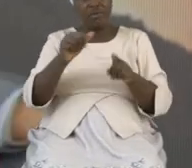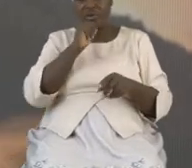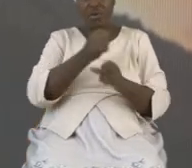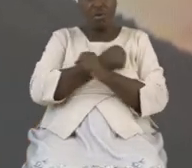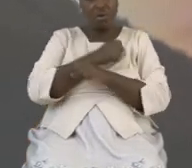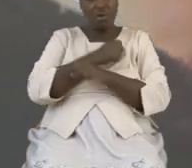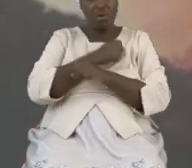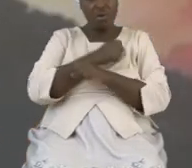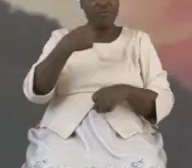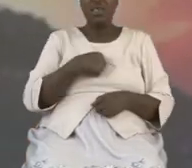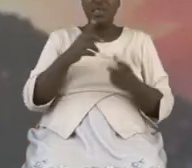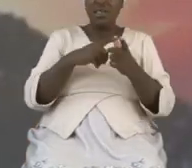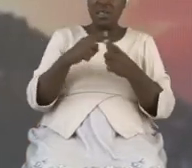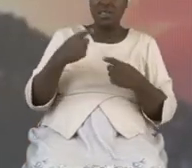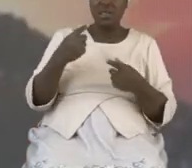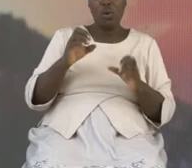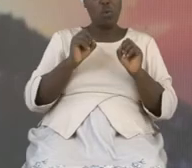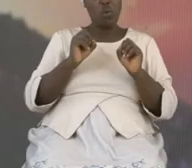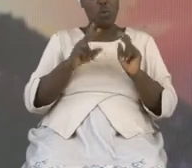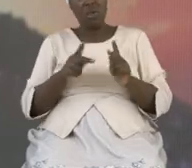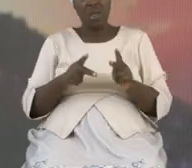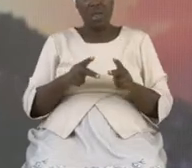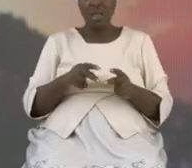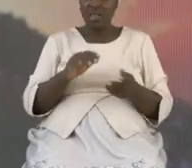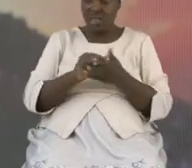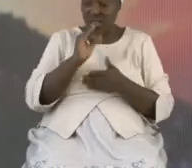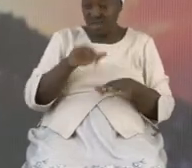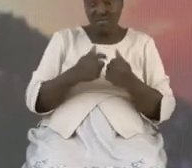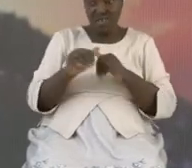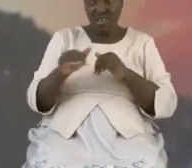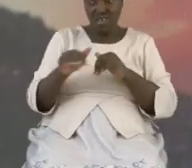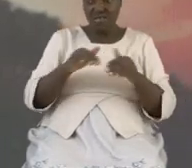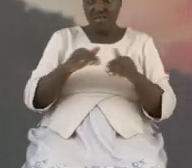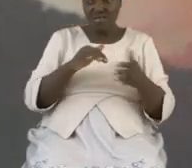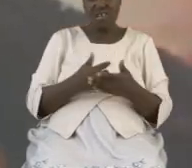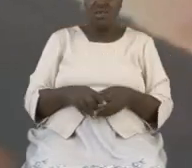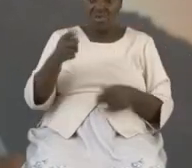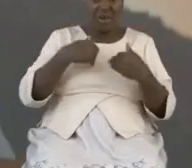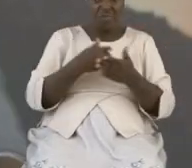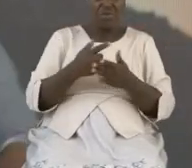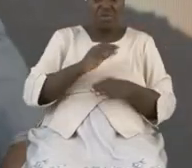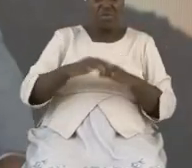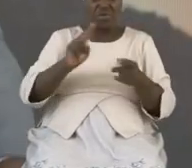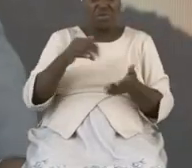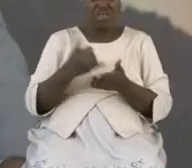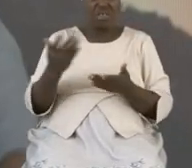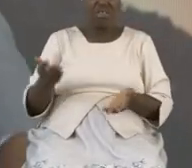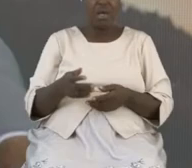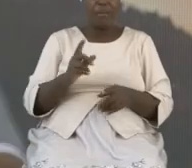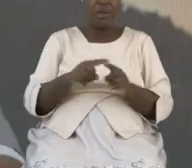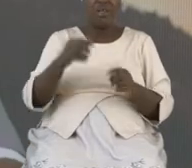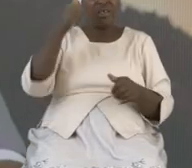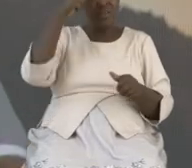They'll say, okay, so that's all you can spend for that thing. The love of the Father is not in you.